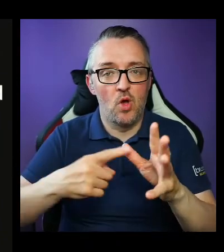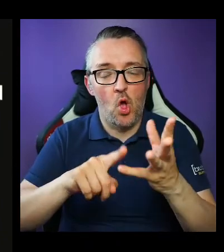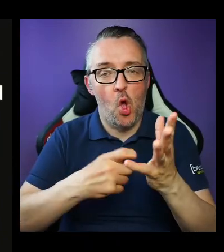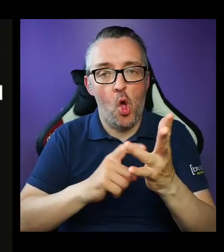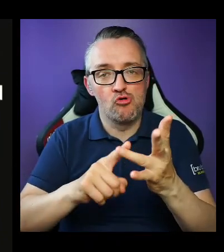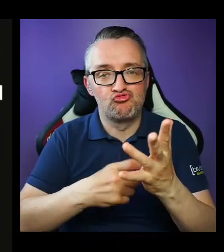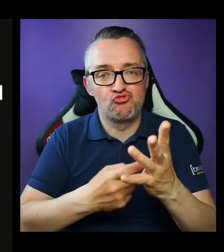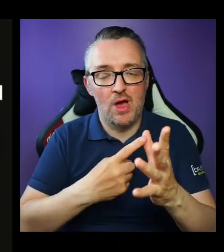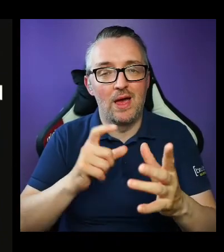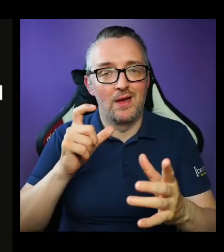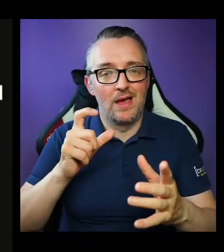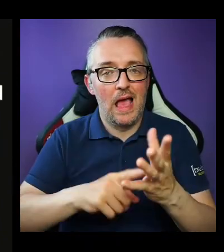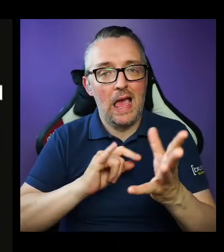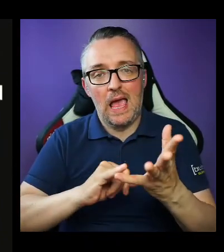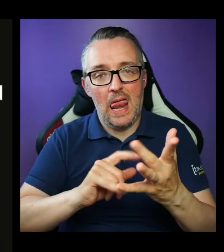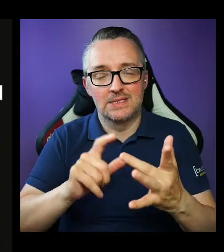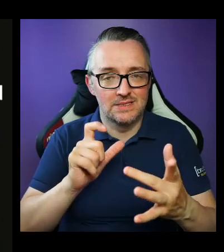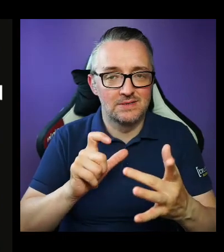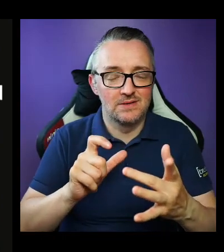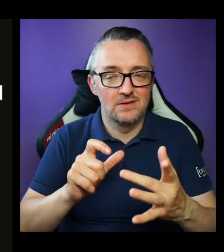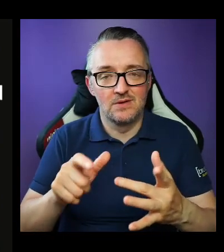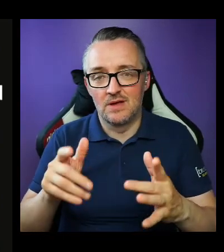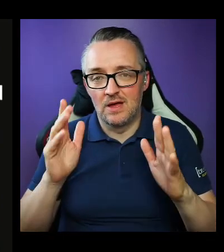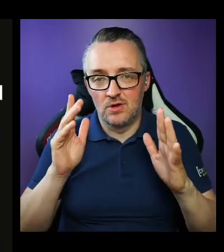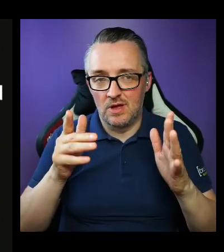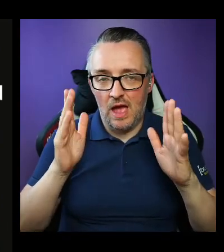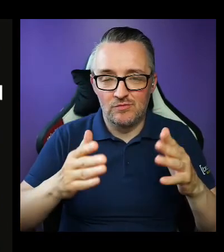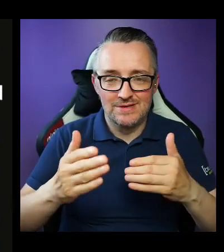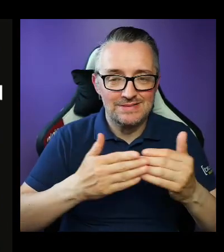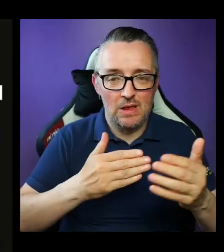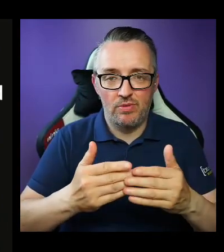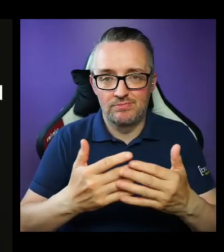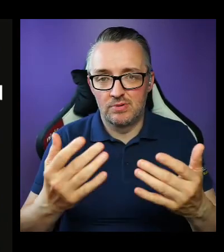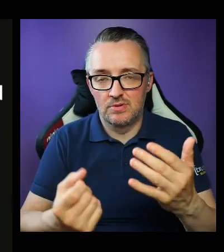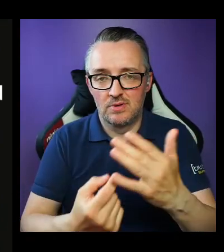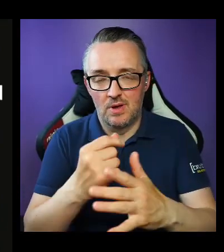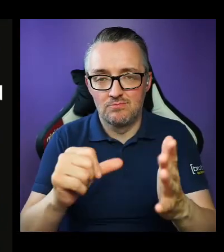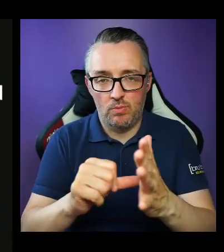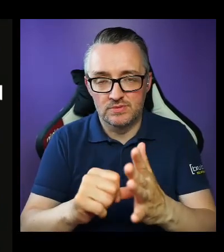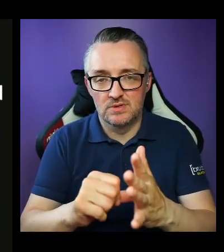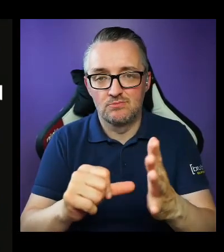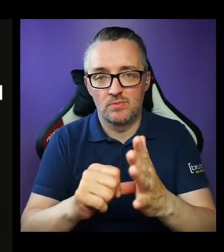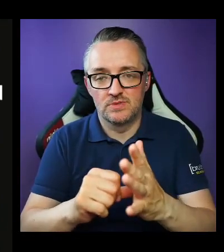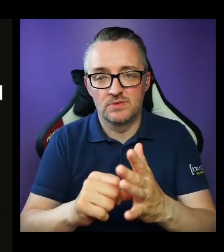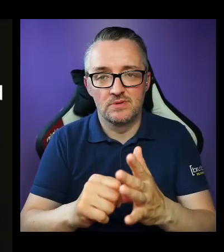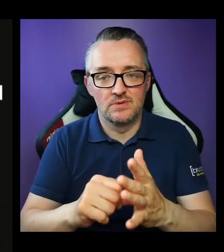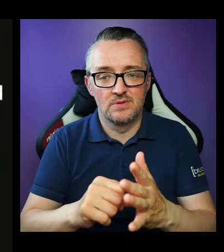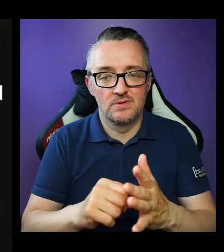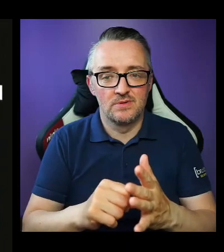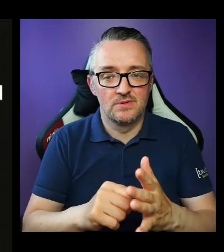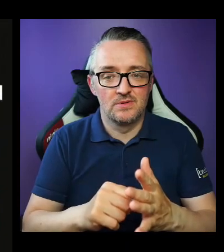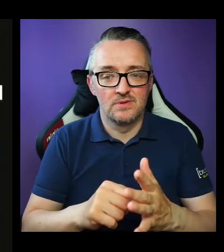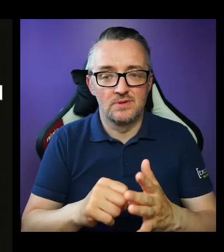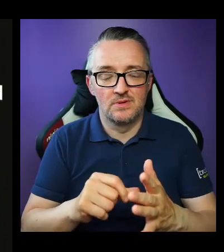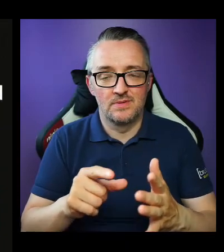classic database, then you have to deal with all these problems that will always occur